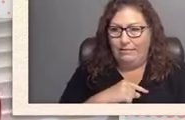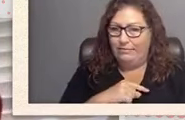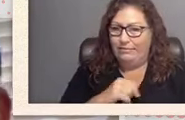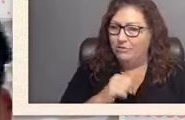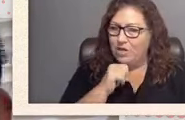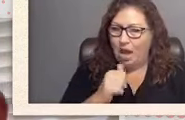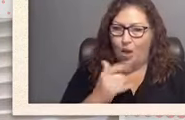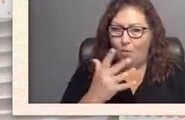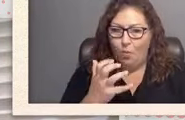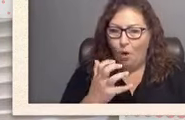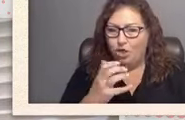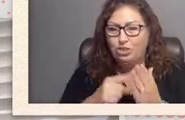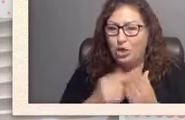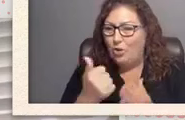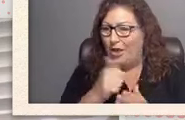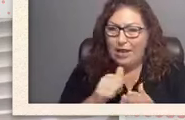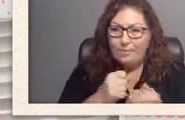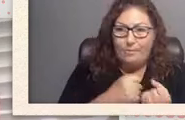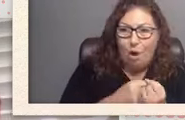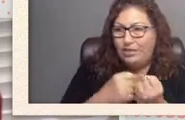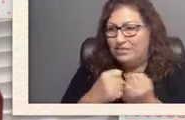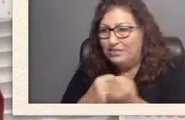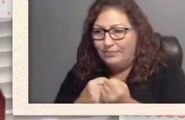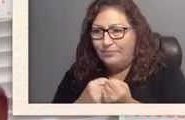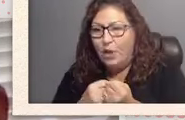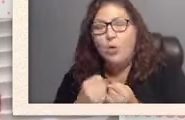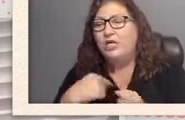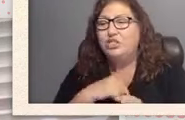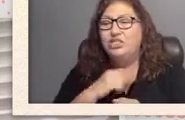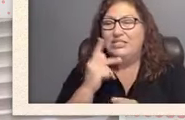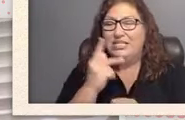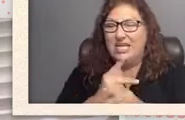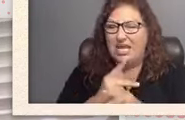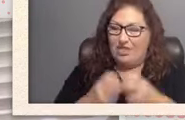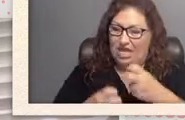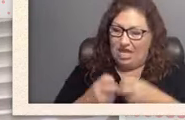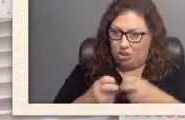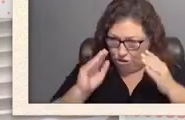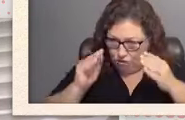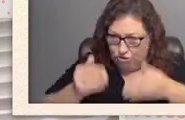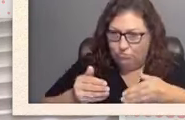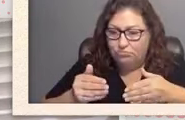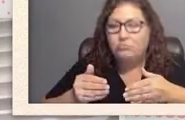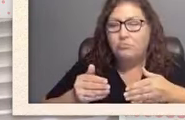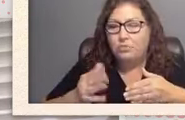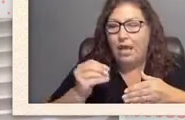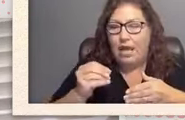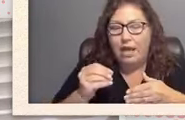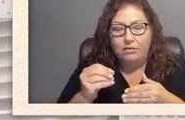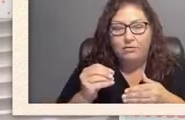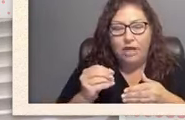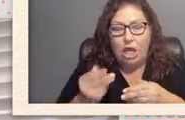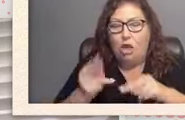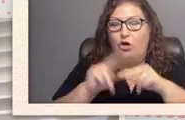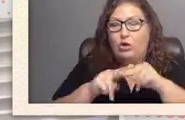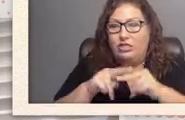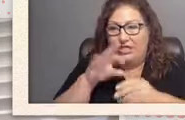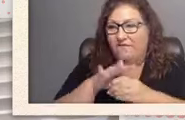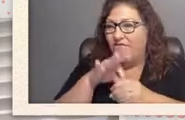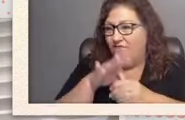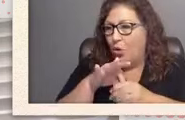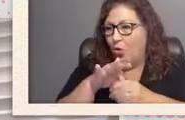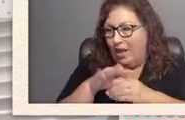it, and that we just keep the issues central, keep the issues about increasing voting